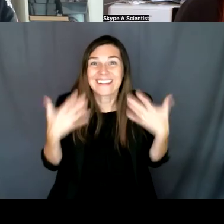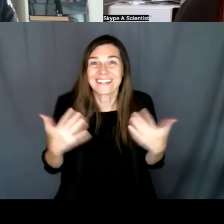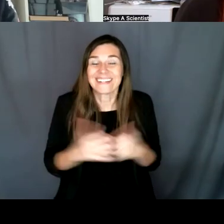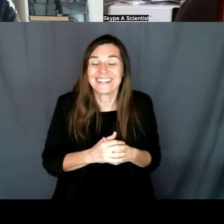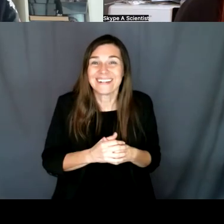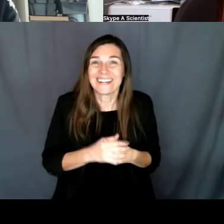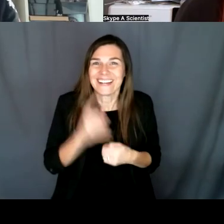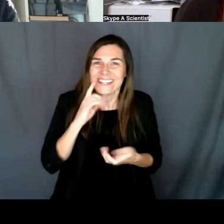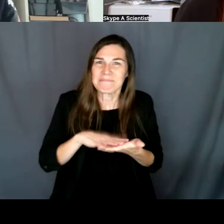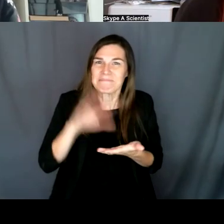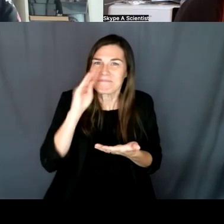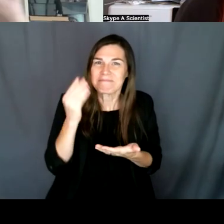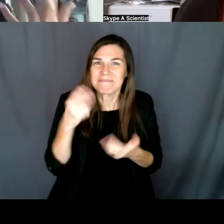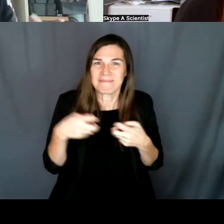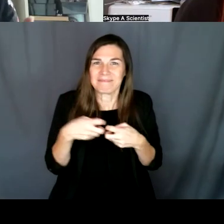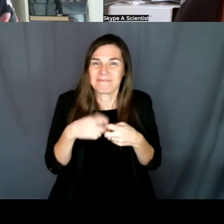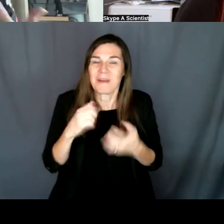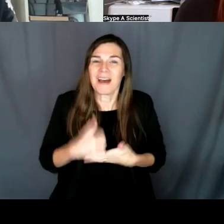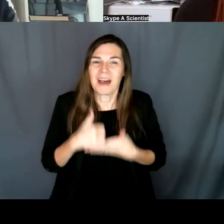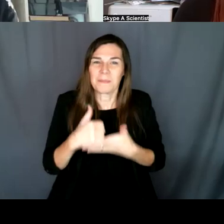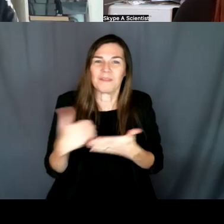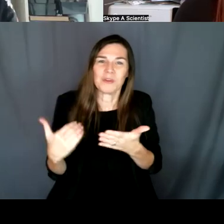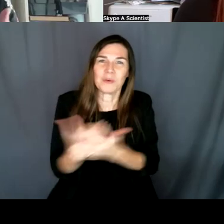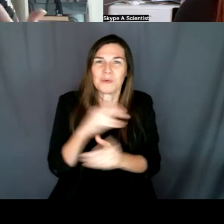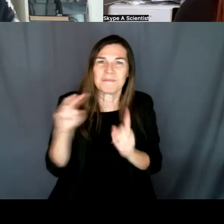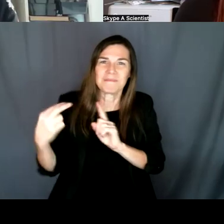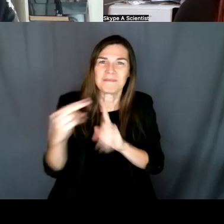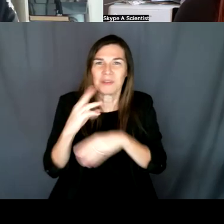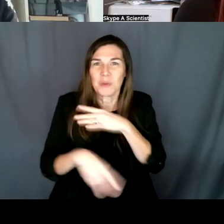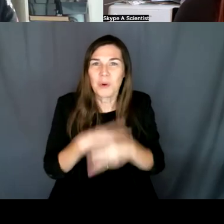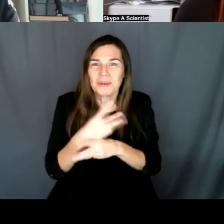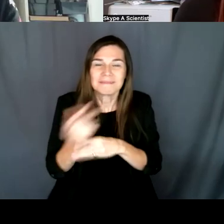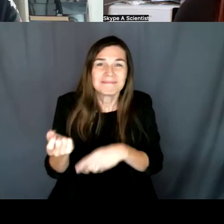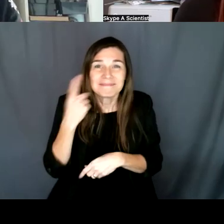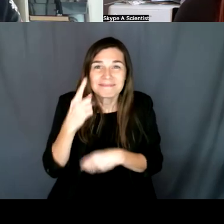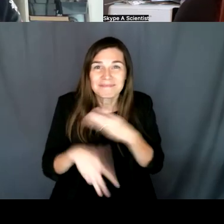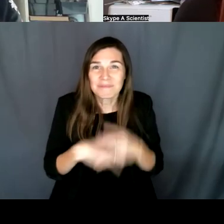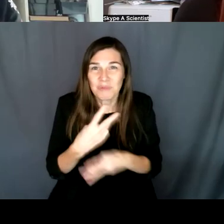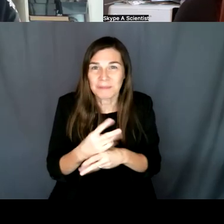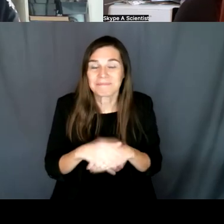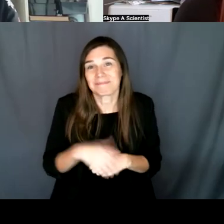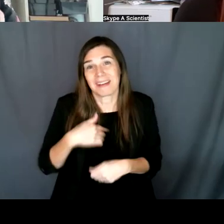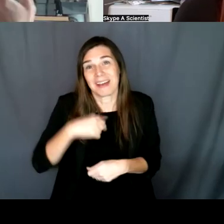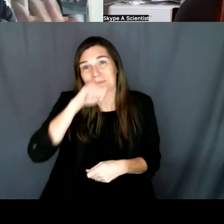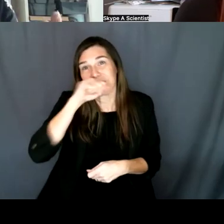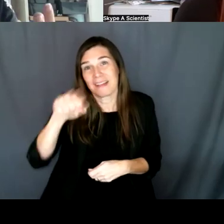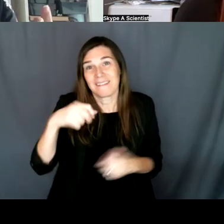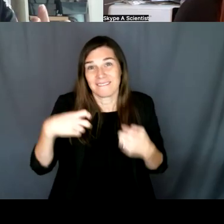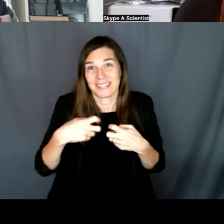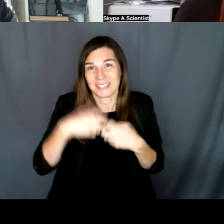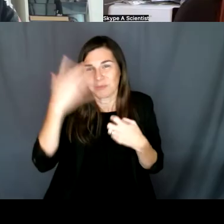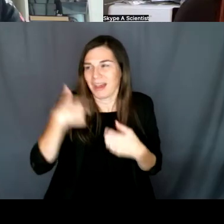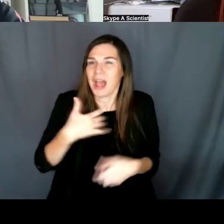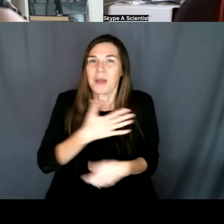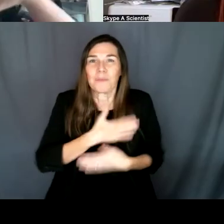of physics is going to give you a new way to think about the world and understand the world. I love physics because it helps me appreciate the